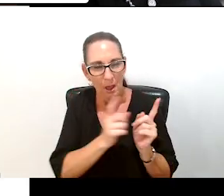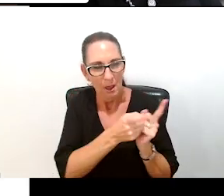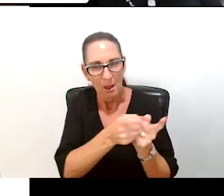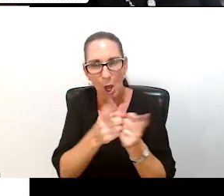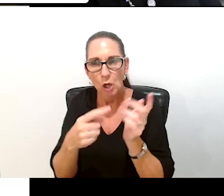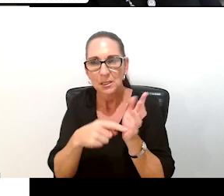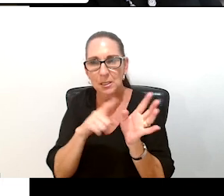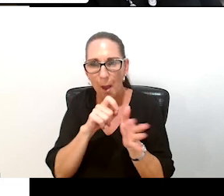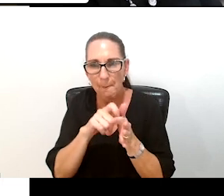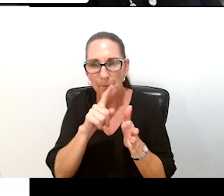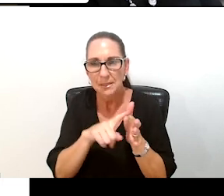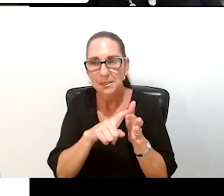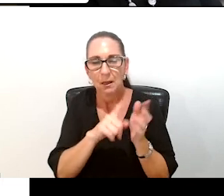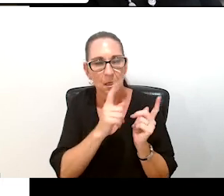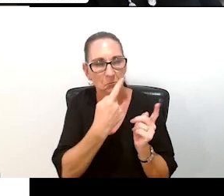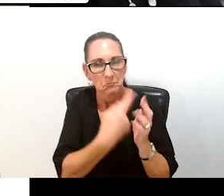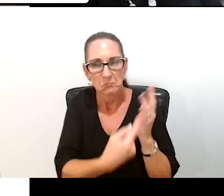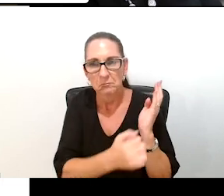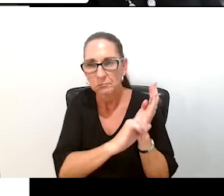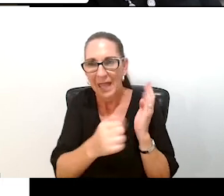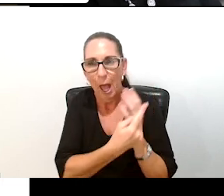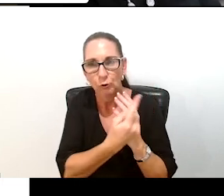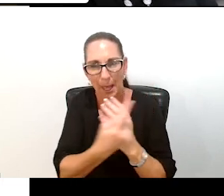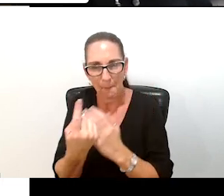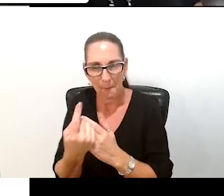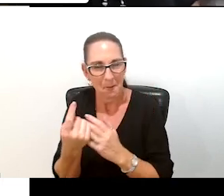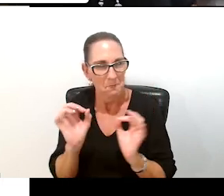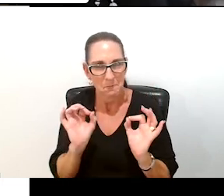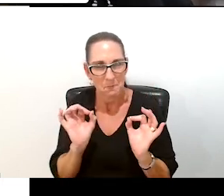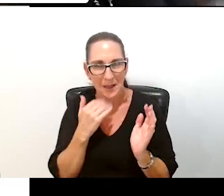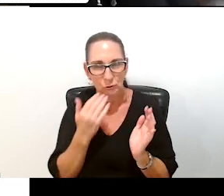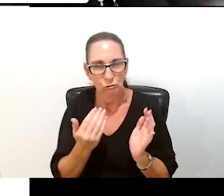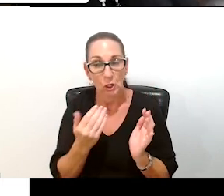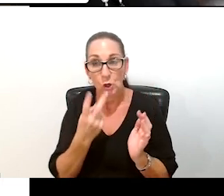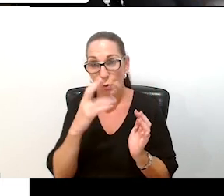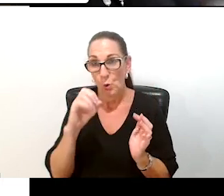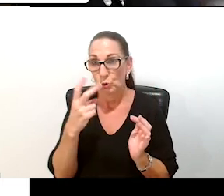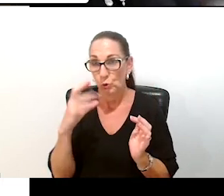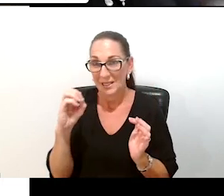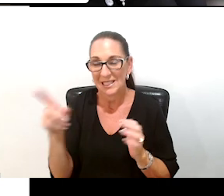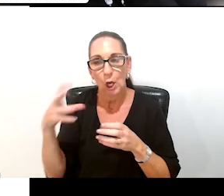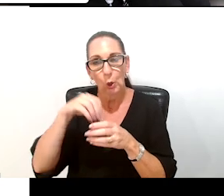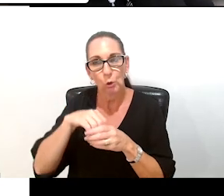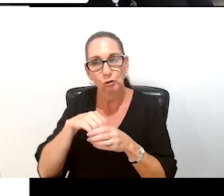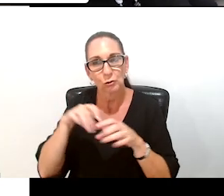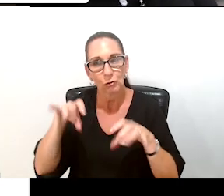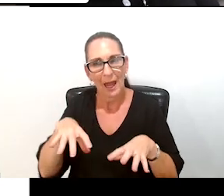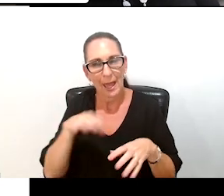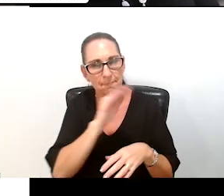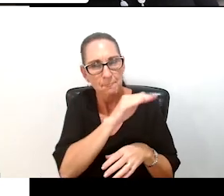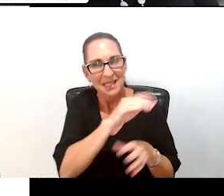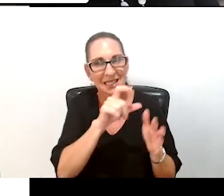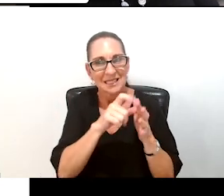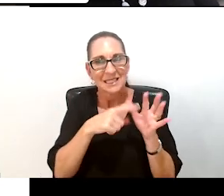their outcomes. So, for example, in 2020, Inclusion Australia asked Deakin University to